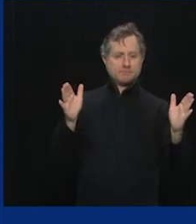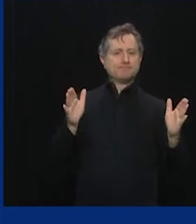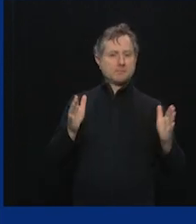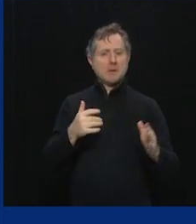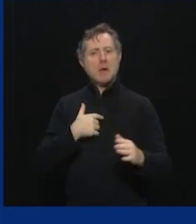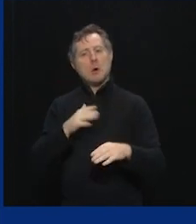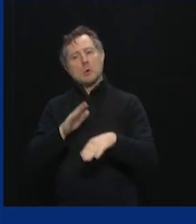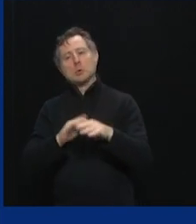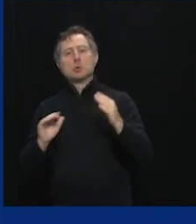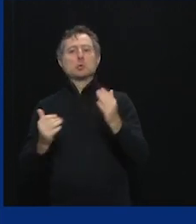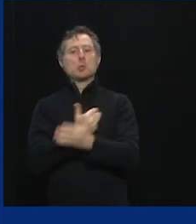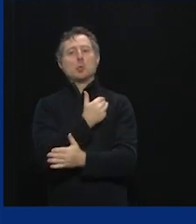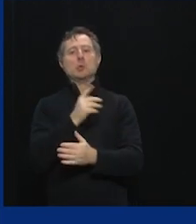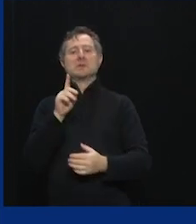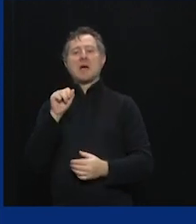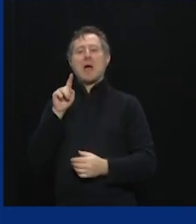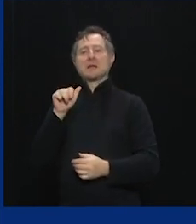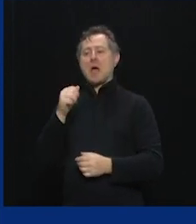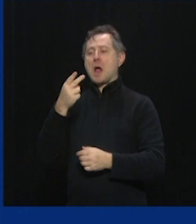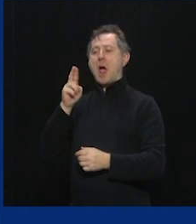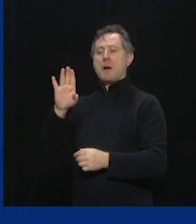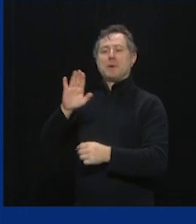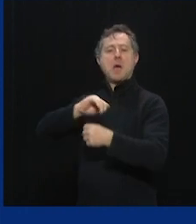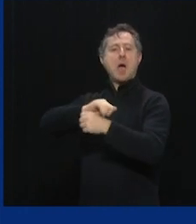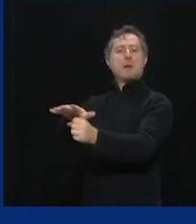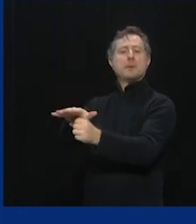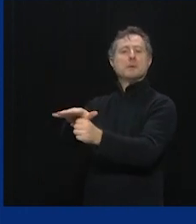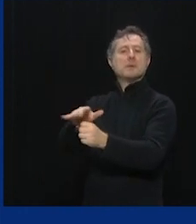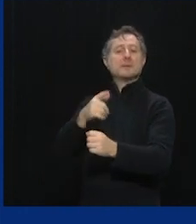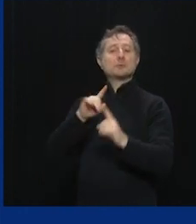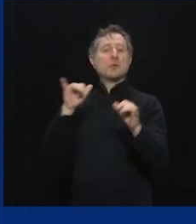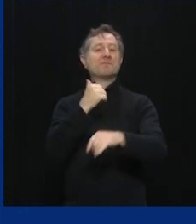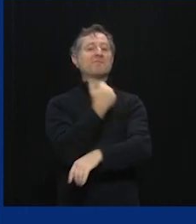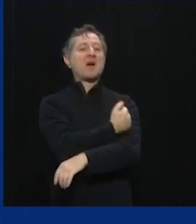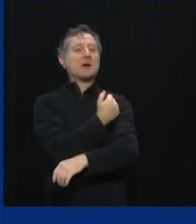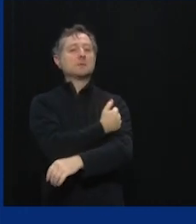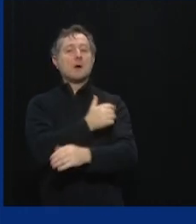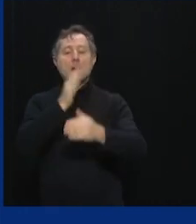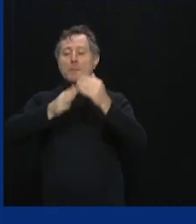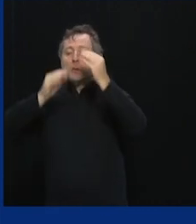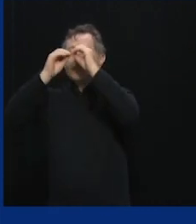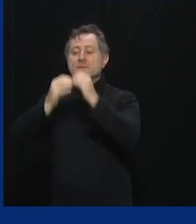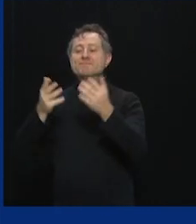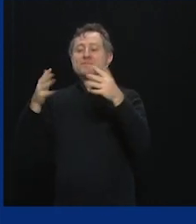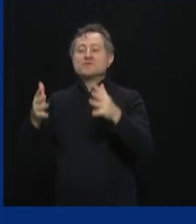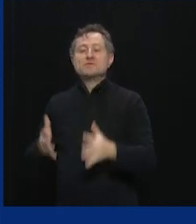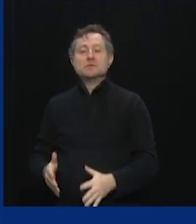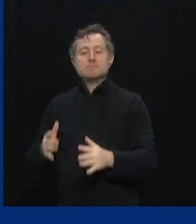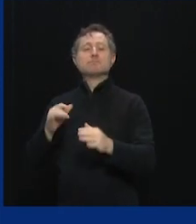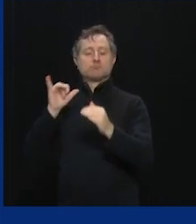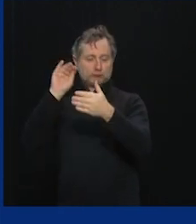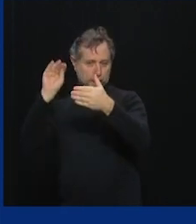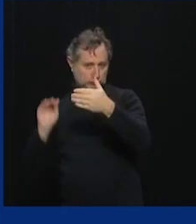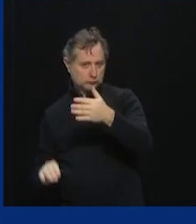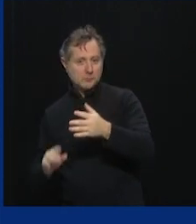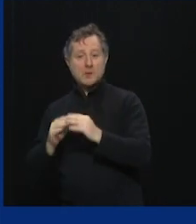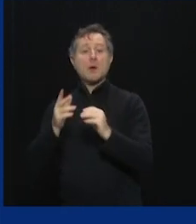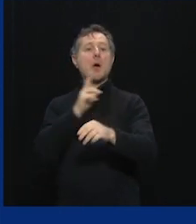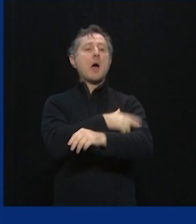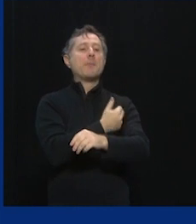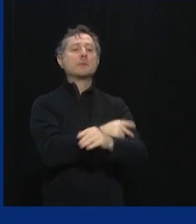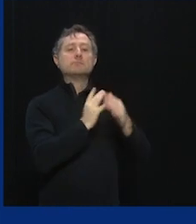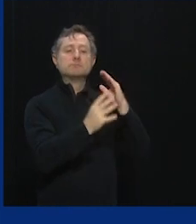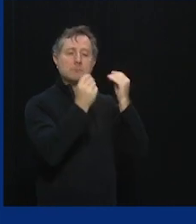new data hub. We'll also be sharing vaccine completion by county, hospitalization by gender and zip code, and information